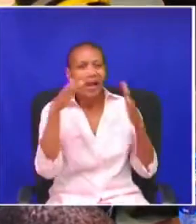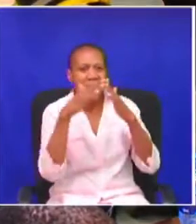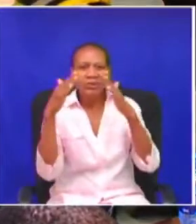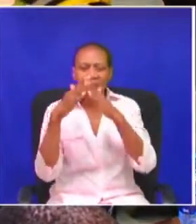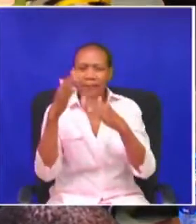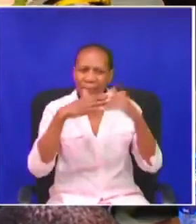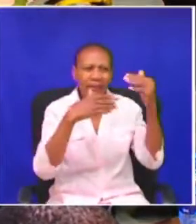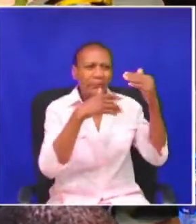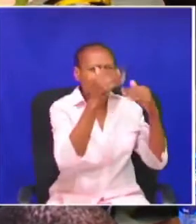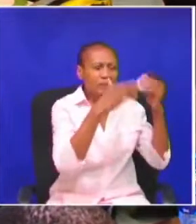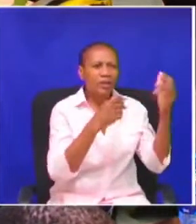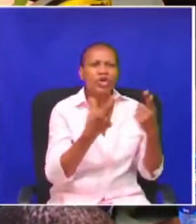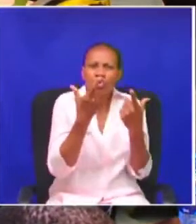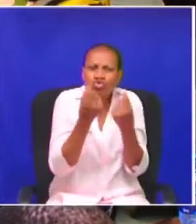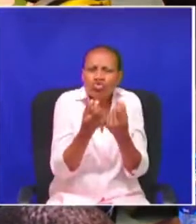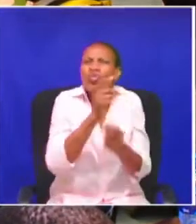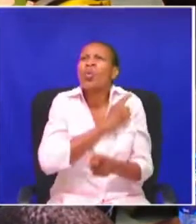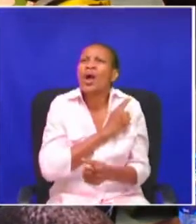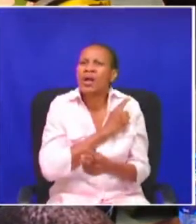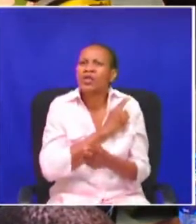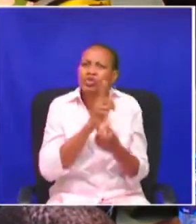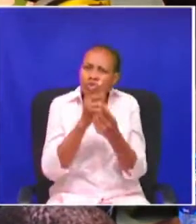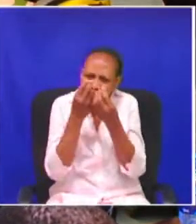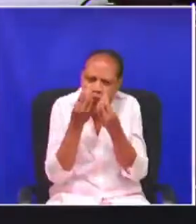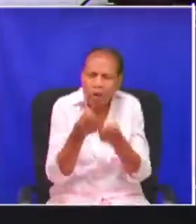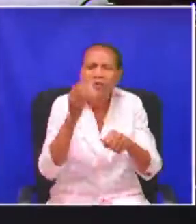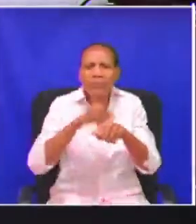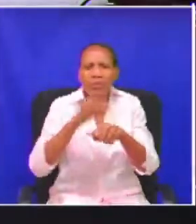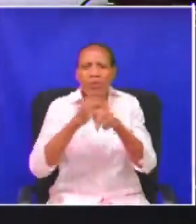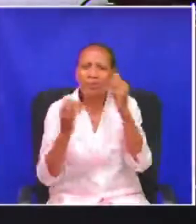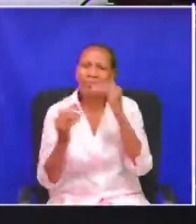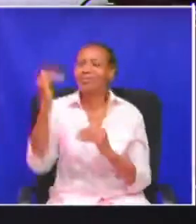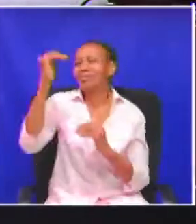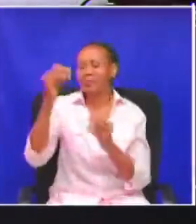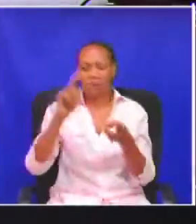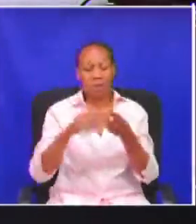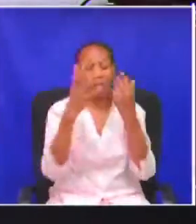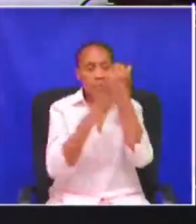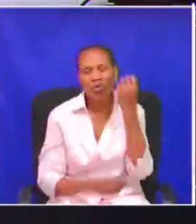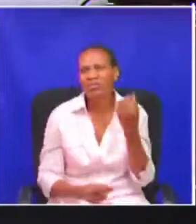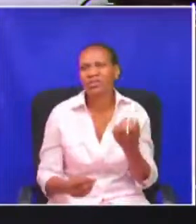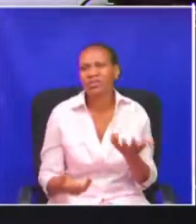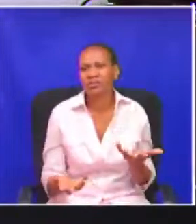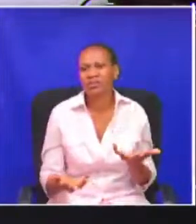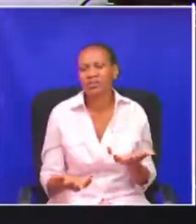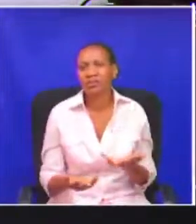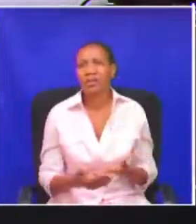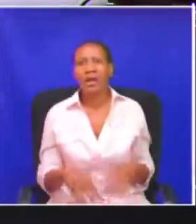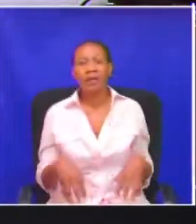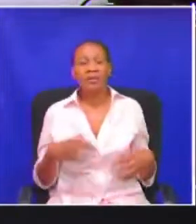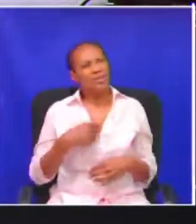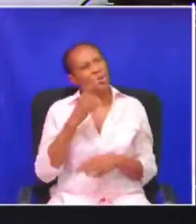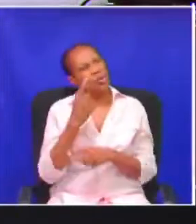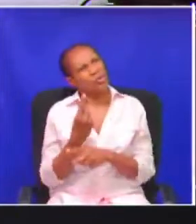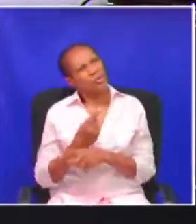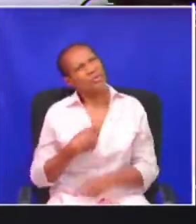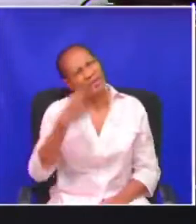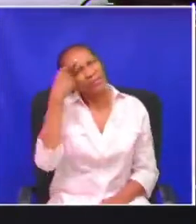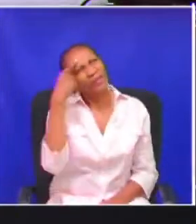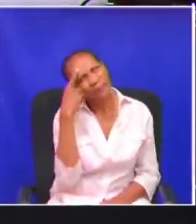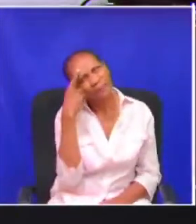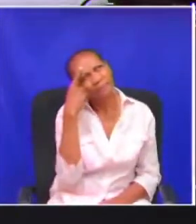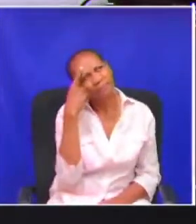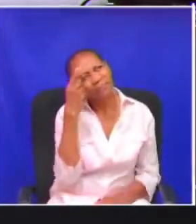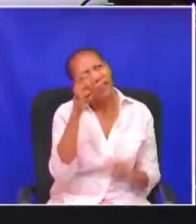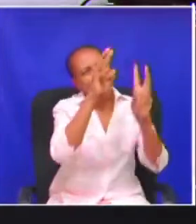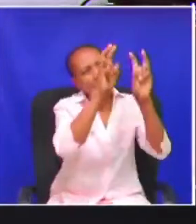with inequality and poverty. And I often ask, to what extent has